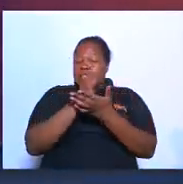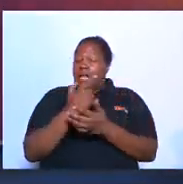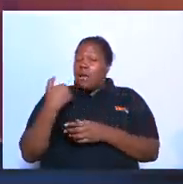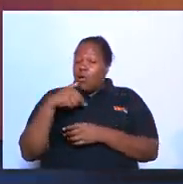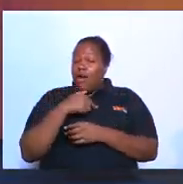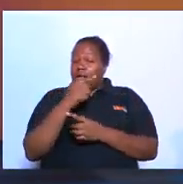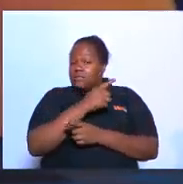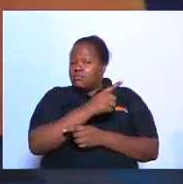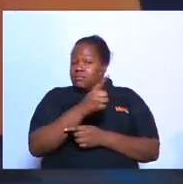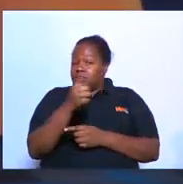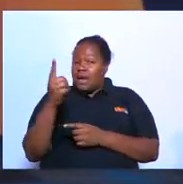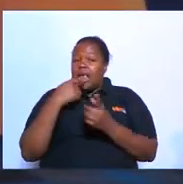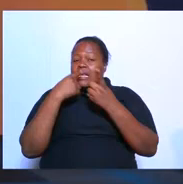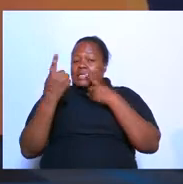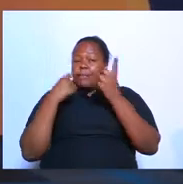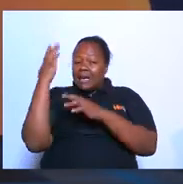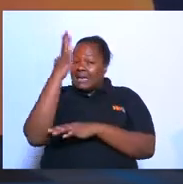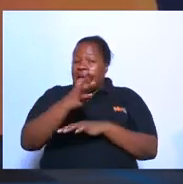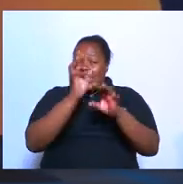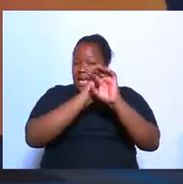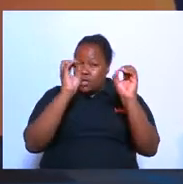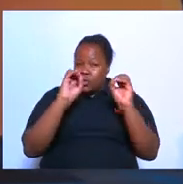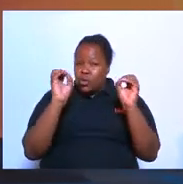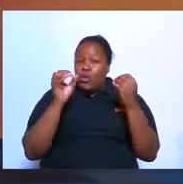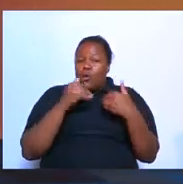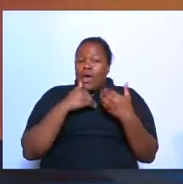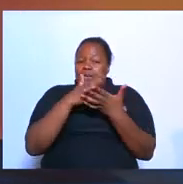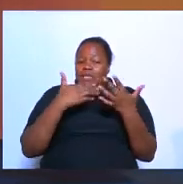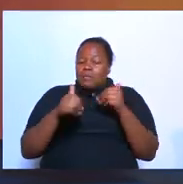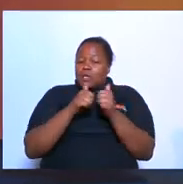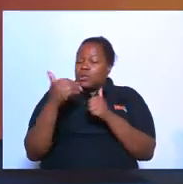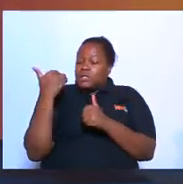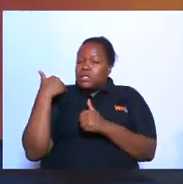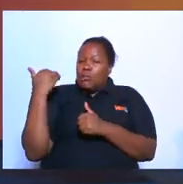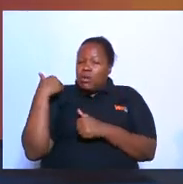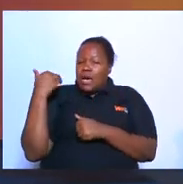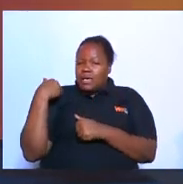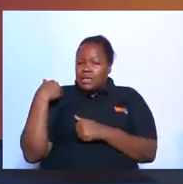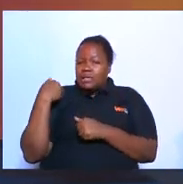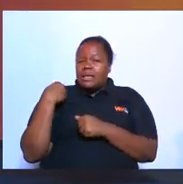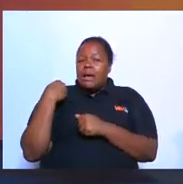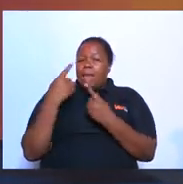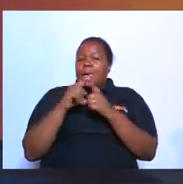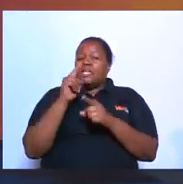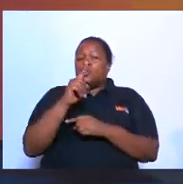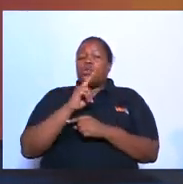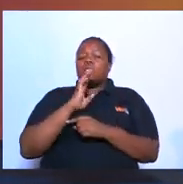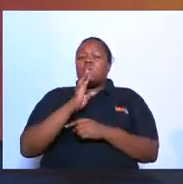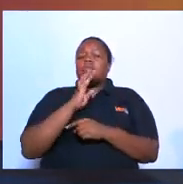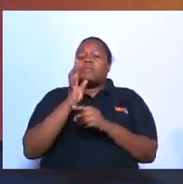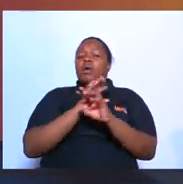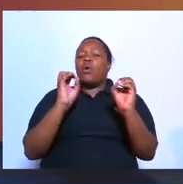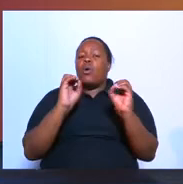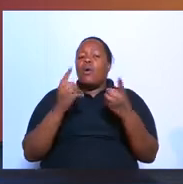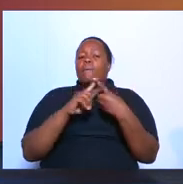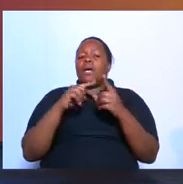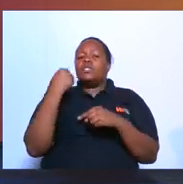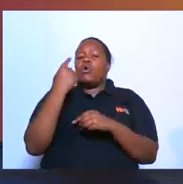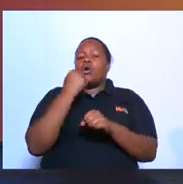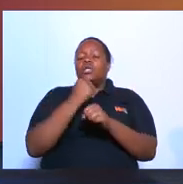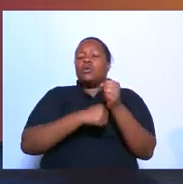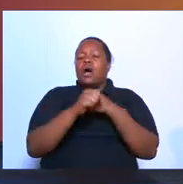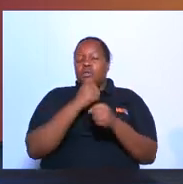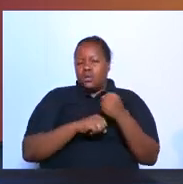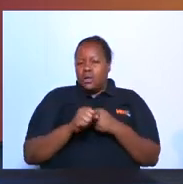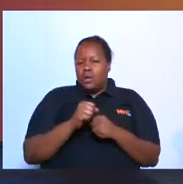we don't speak it direct there is something which is bothering you instead of speaking you just react